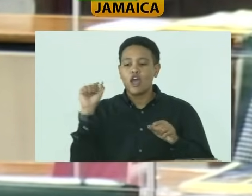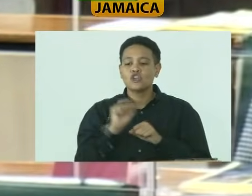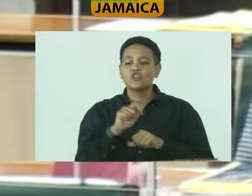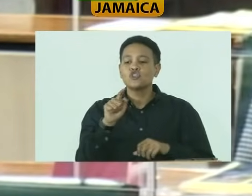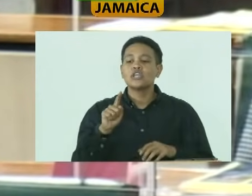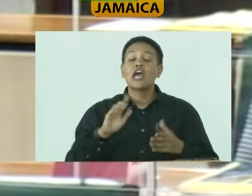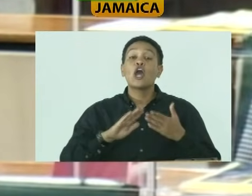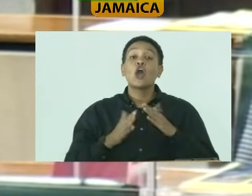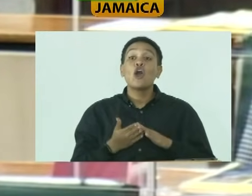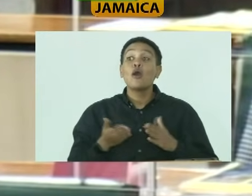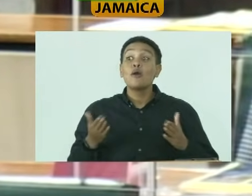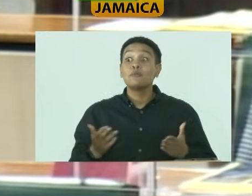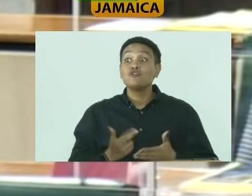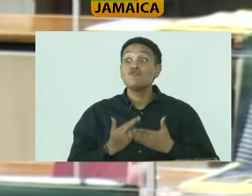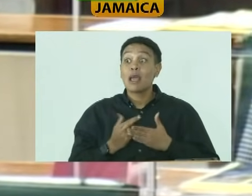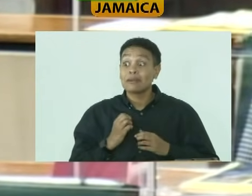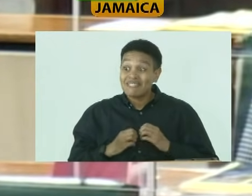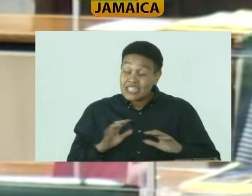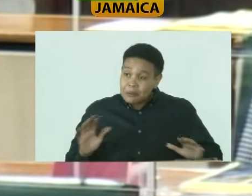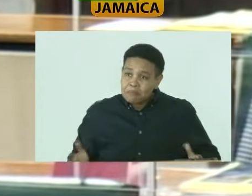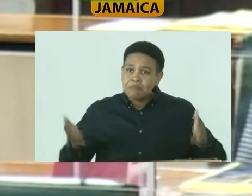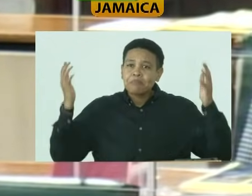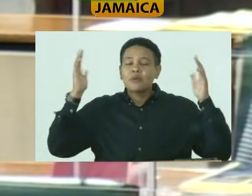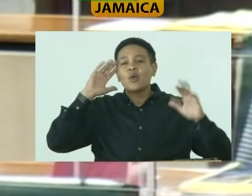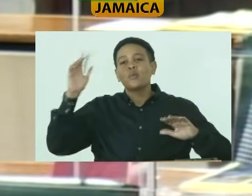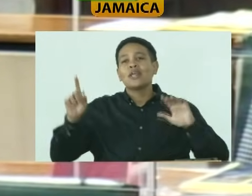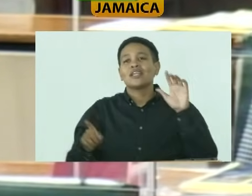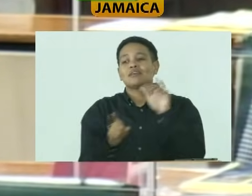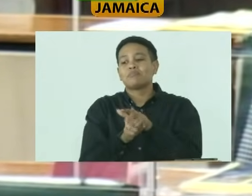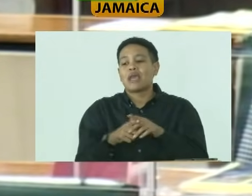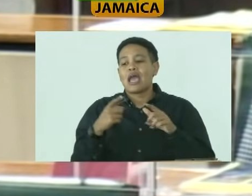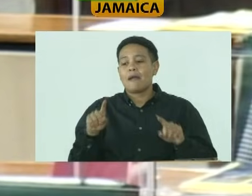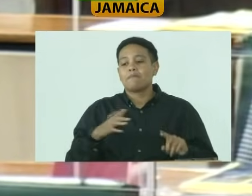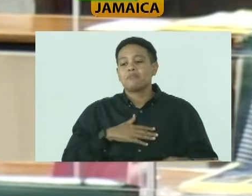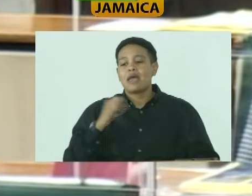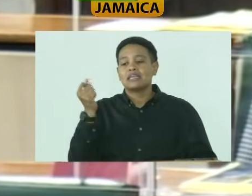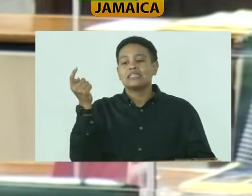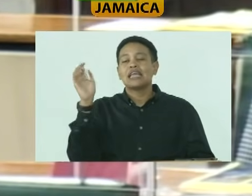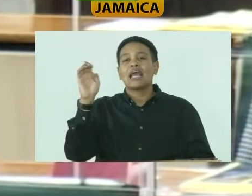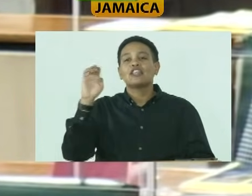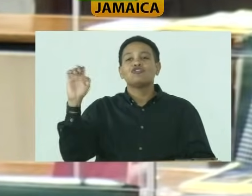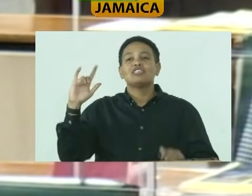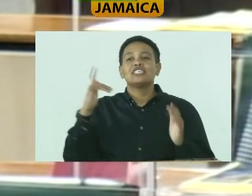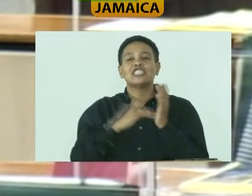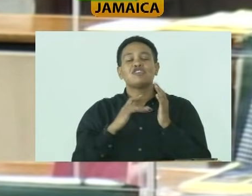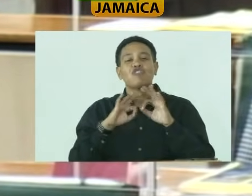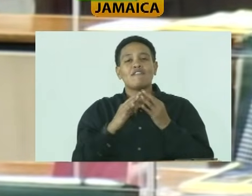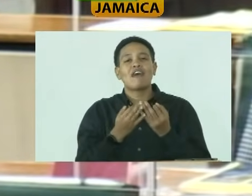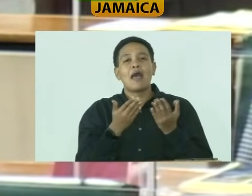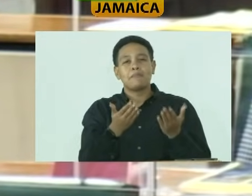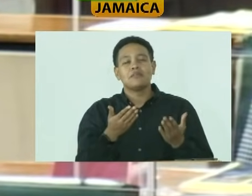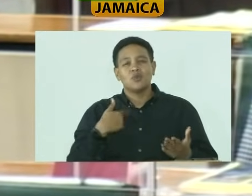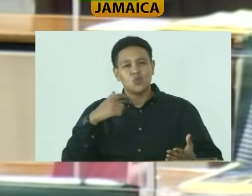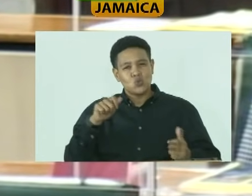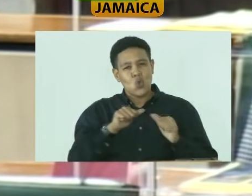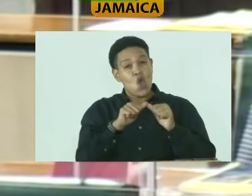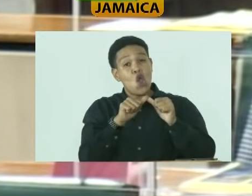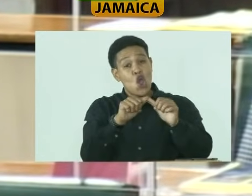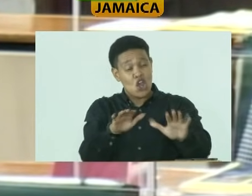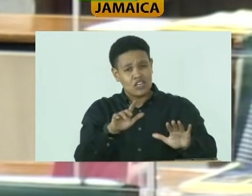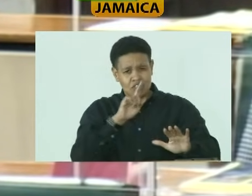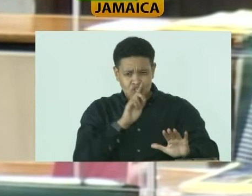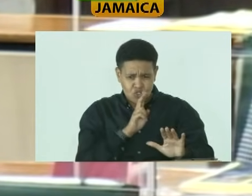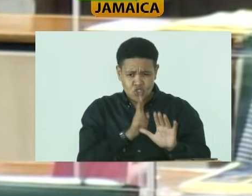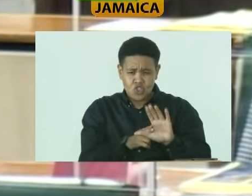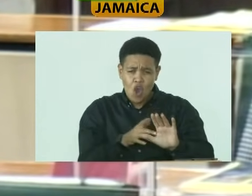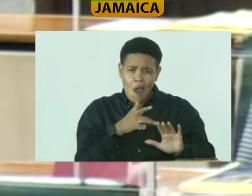that the community rehabilitations will come. To my St. Catherine East Central family, let us continue to